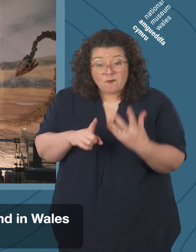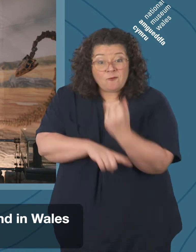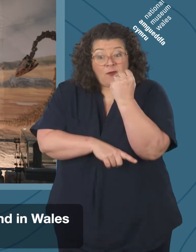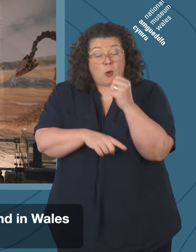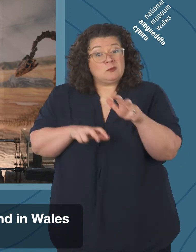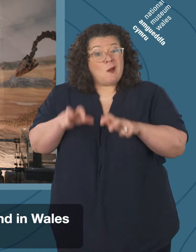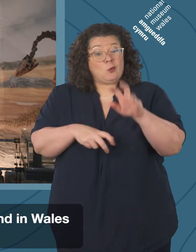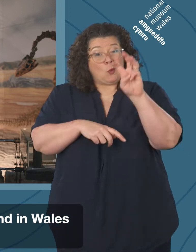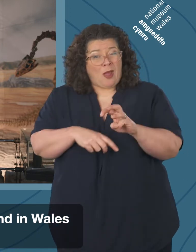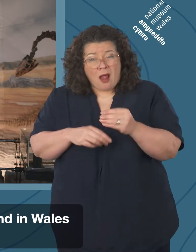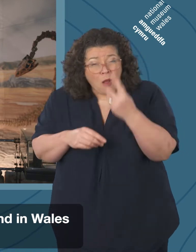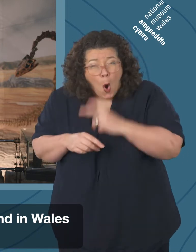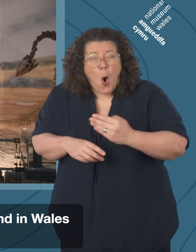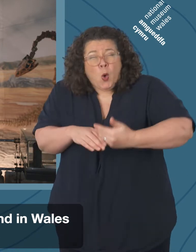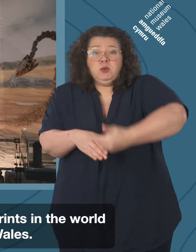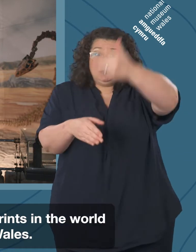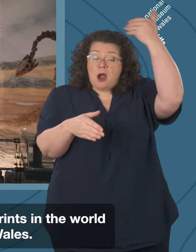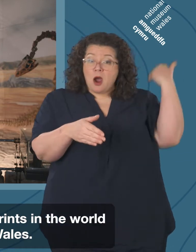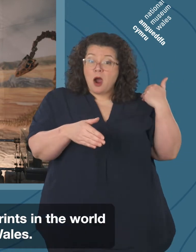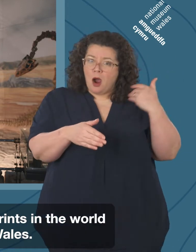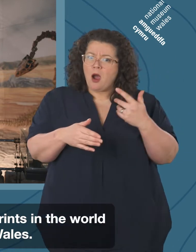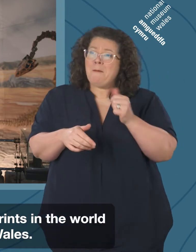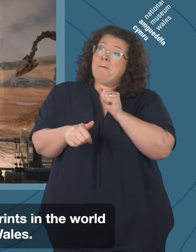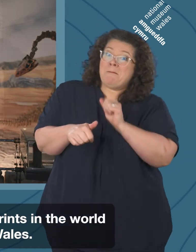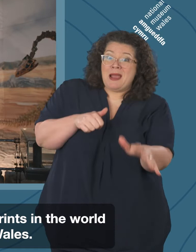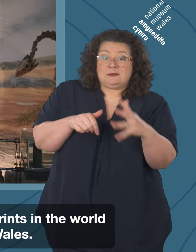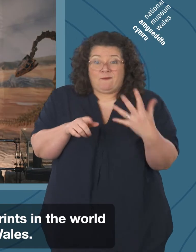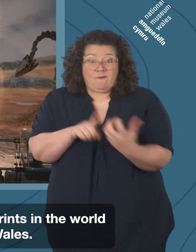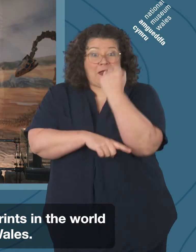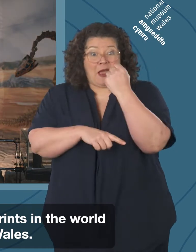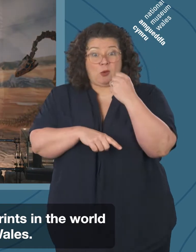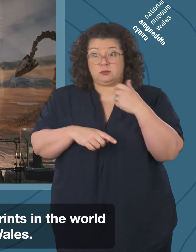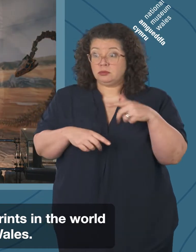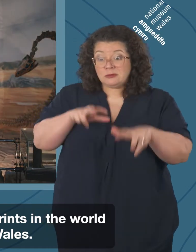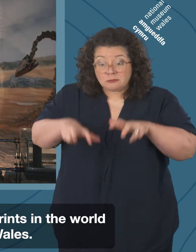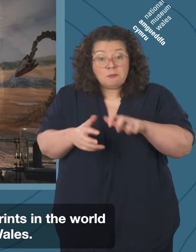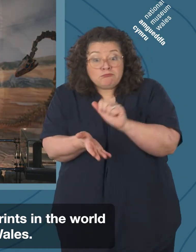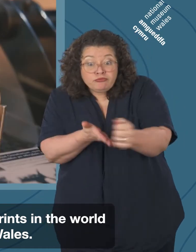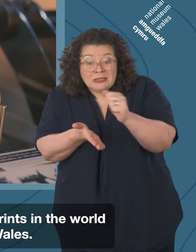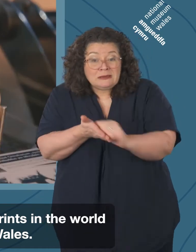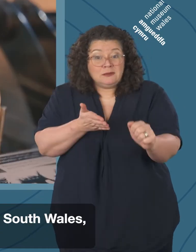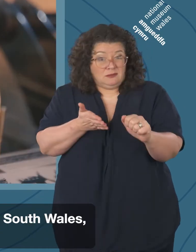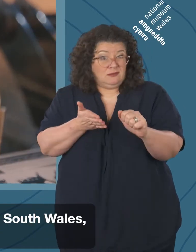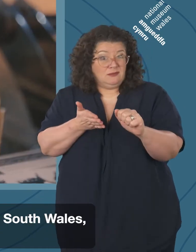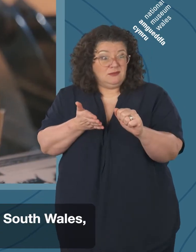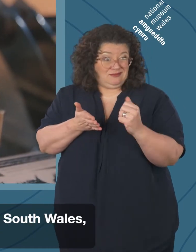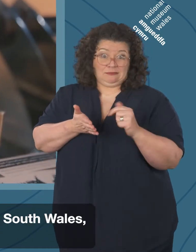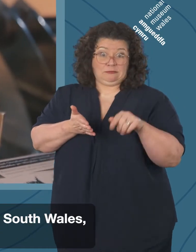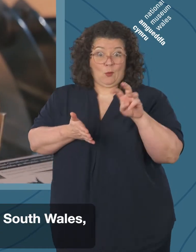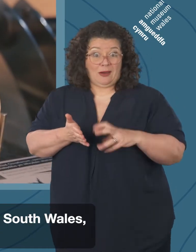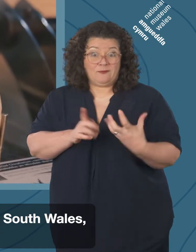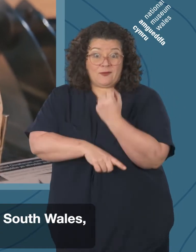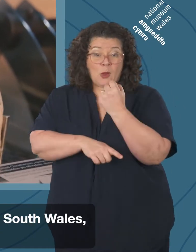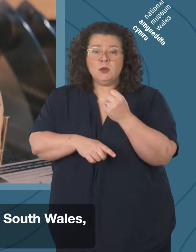do find in Wales are much older. Some of the best dinosaur footprints in the world have been found in Wales. These were found near